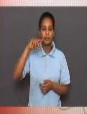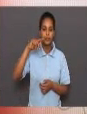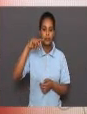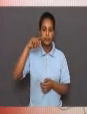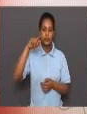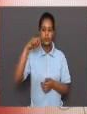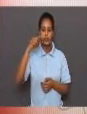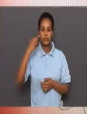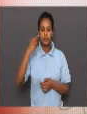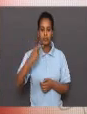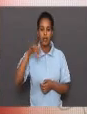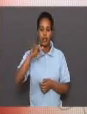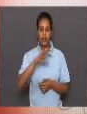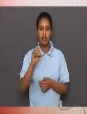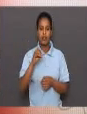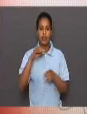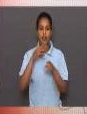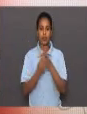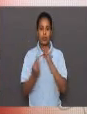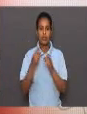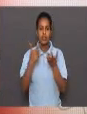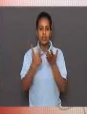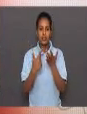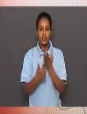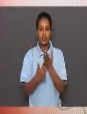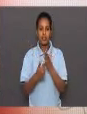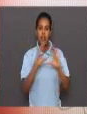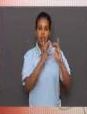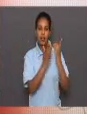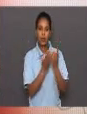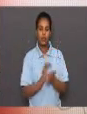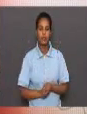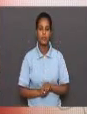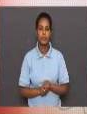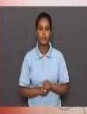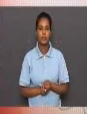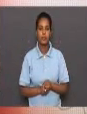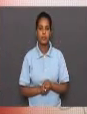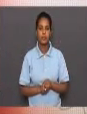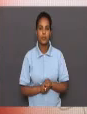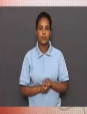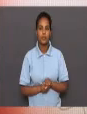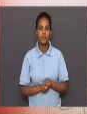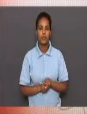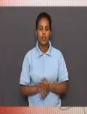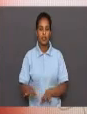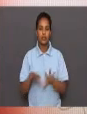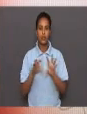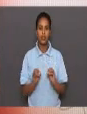Platinum and graphite both fall into this category.